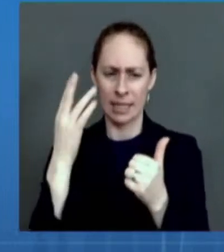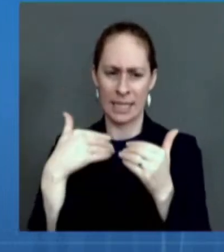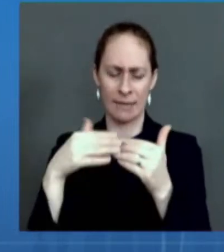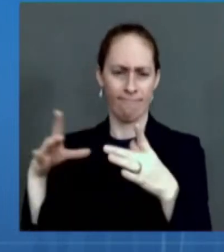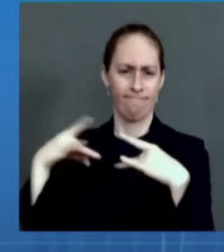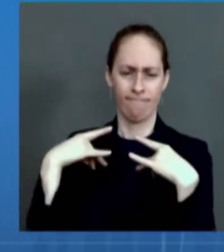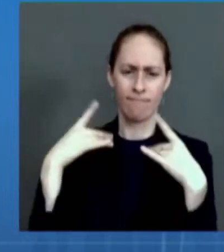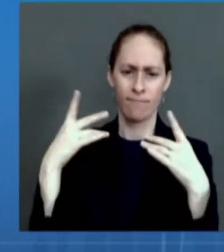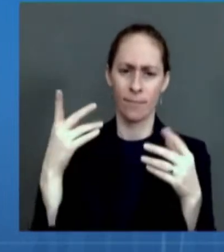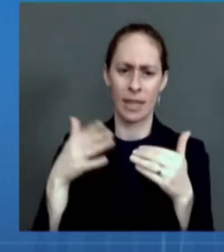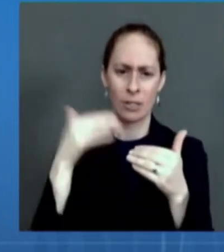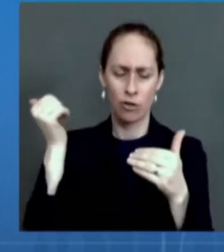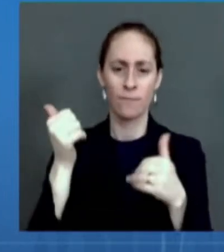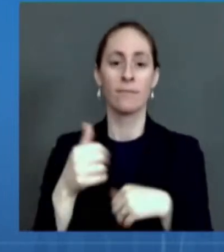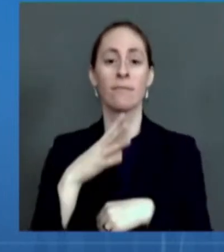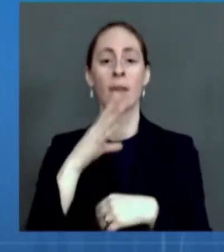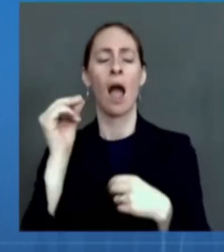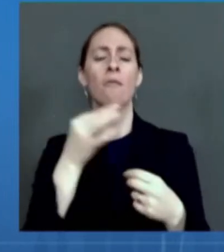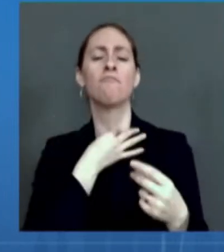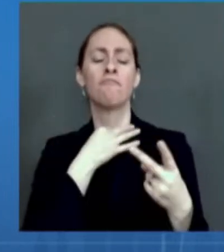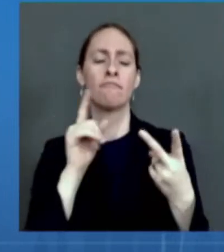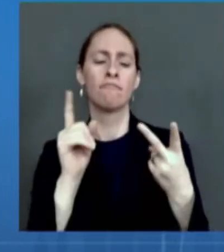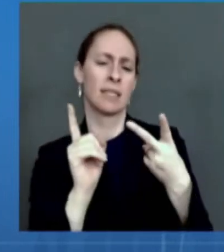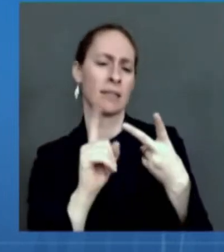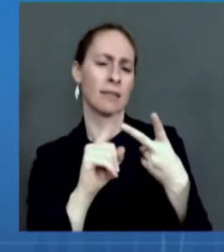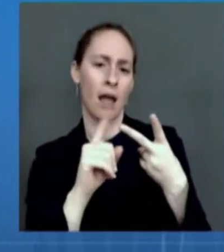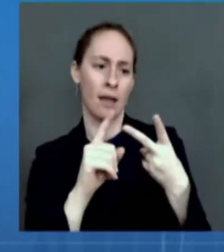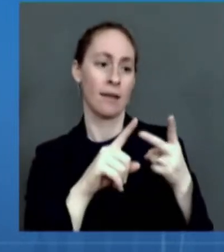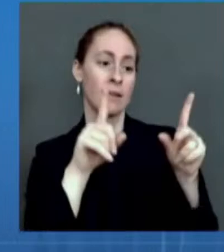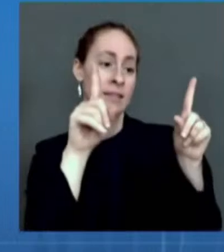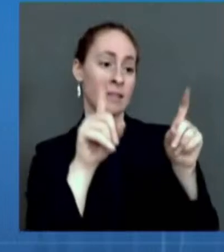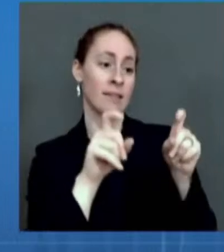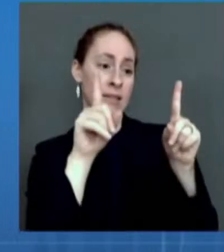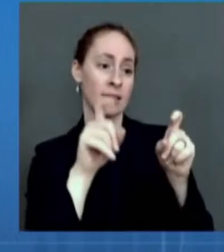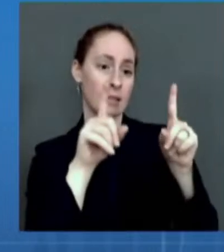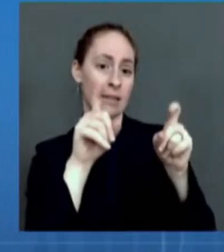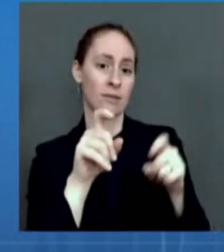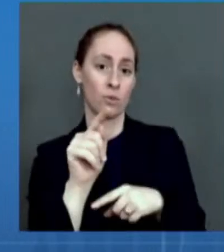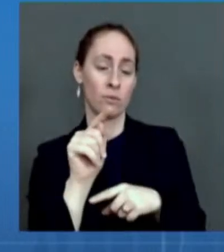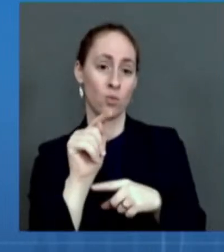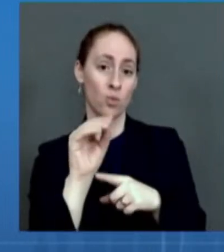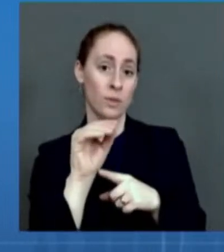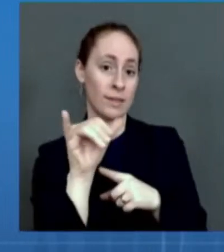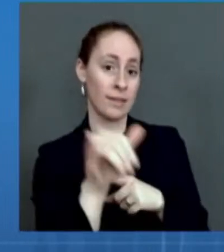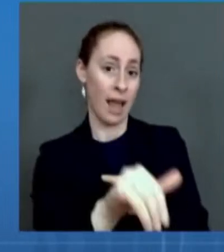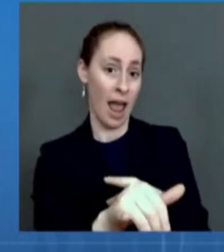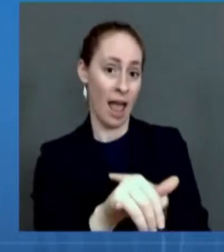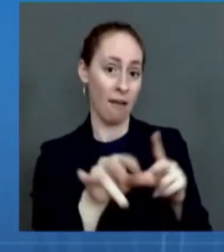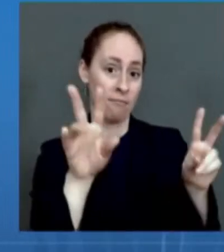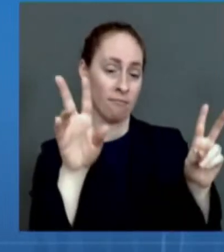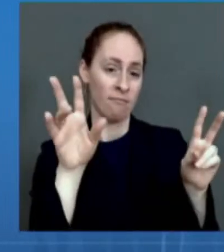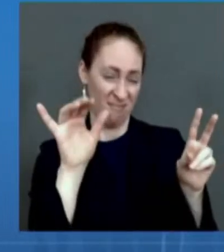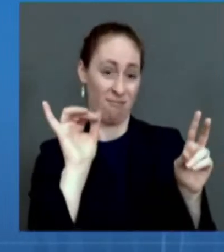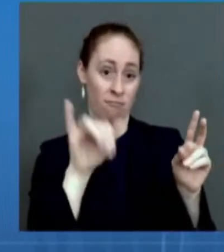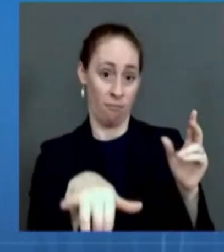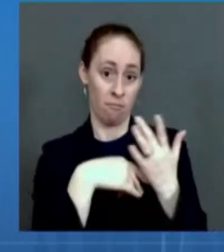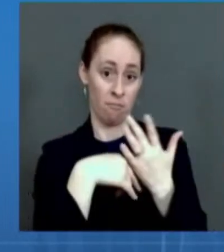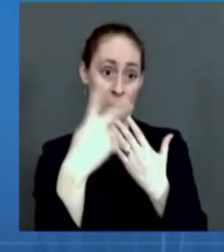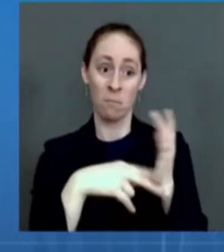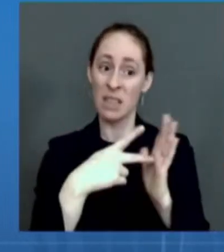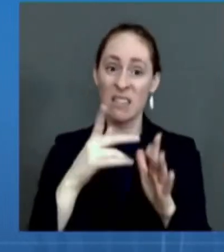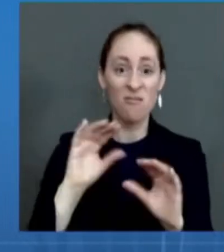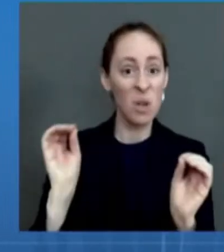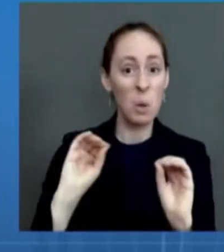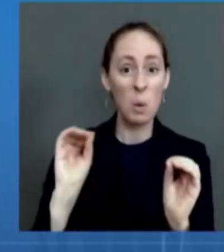That a 14-day quarantine is no longer necessary as long as you test negative? And when you say continue to test